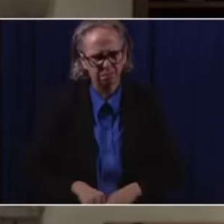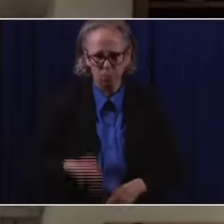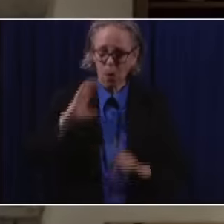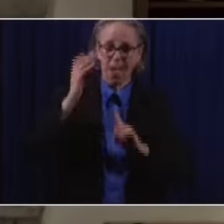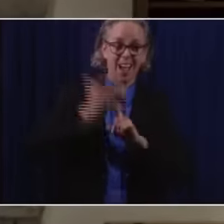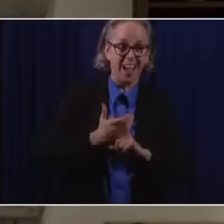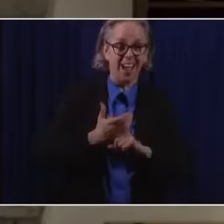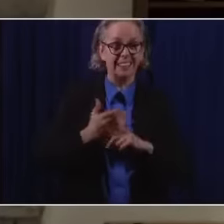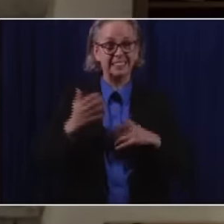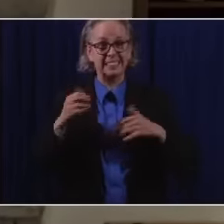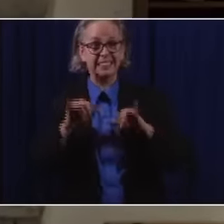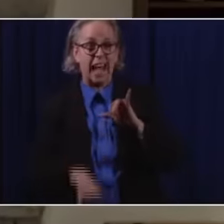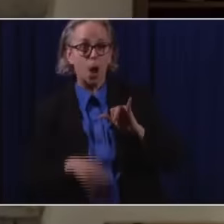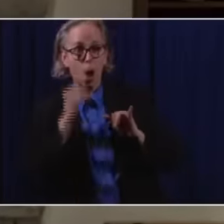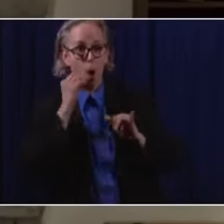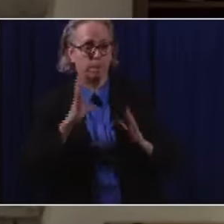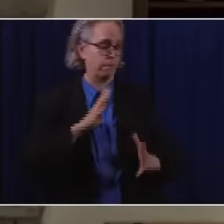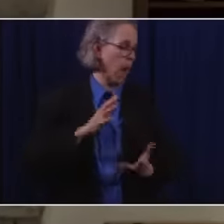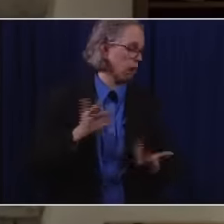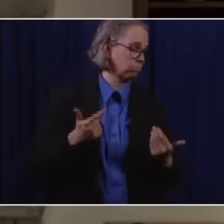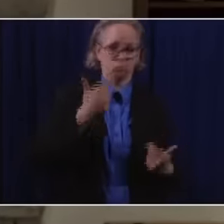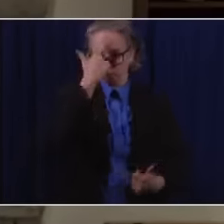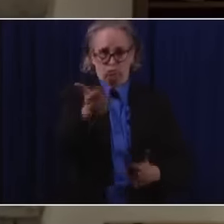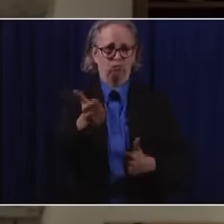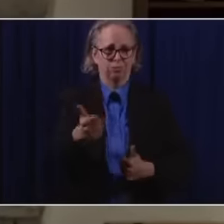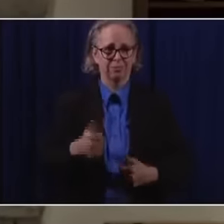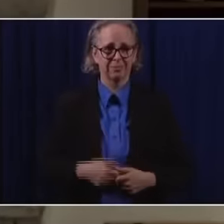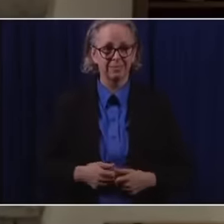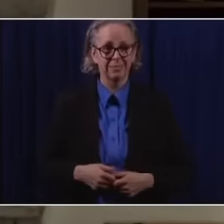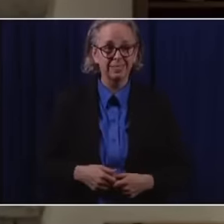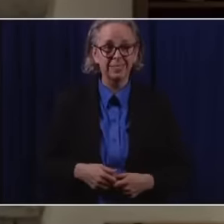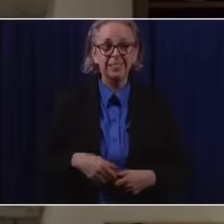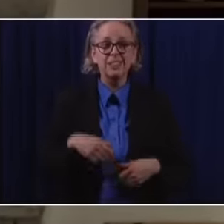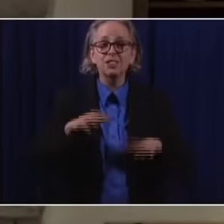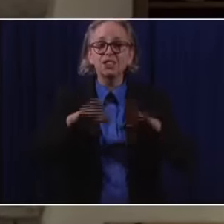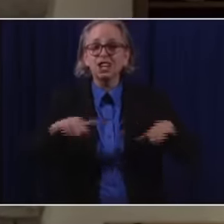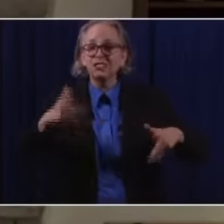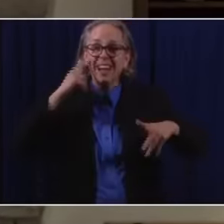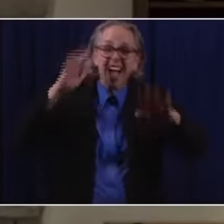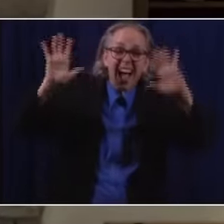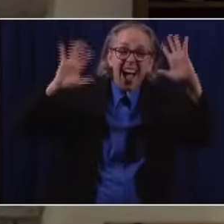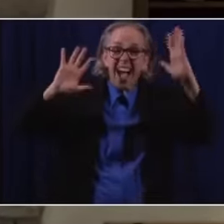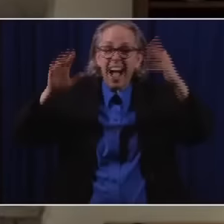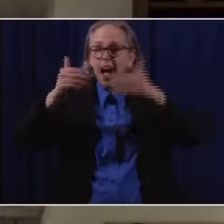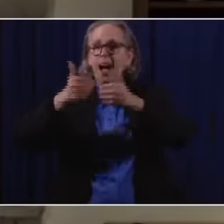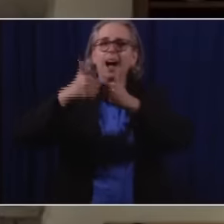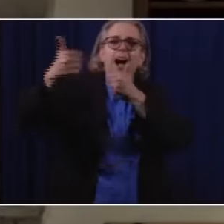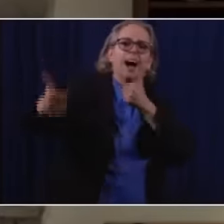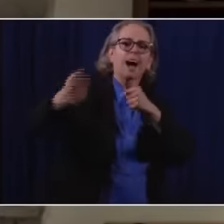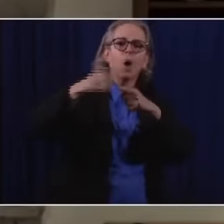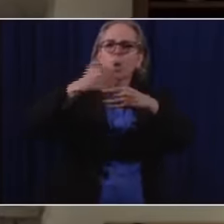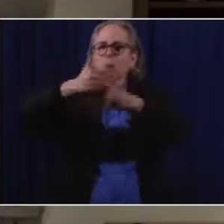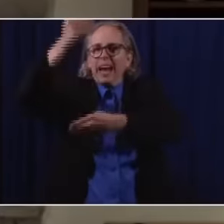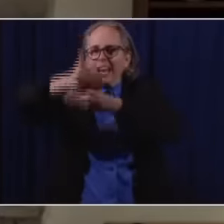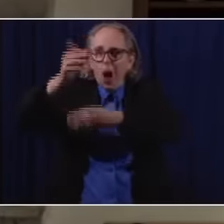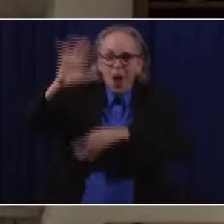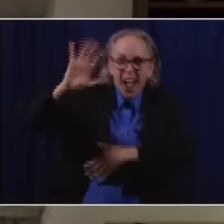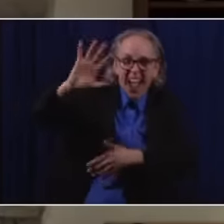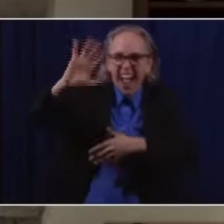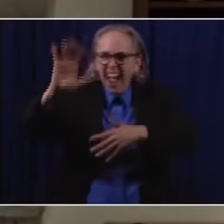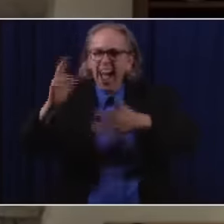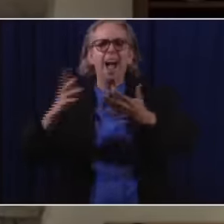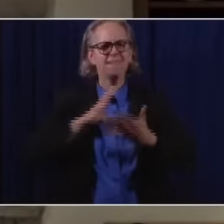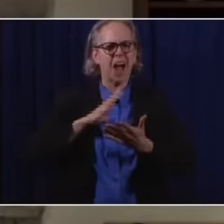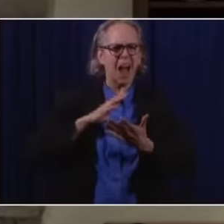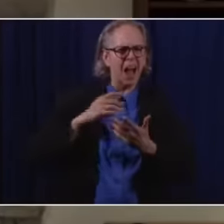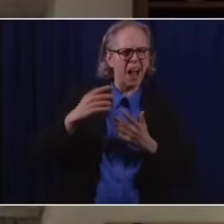and greet kids from a distance at the door, that's kind of a cool thing. Maybe you can do. There's other things to